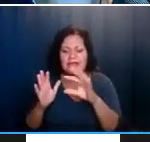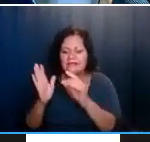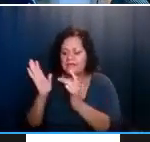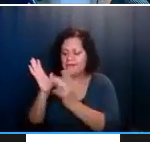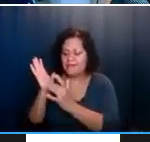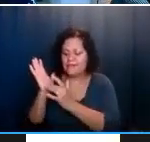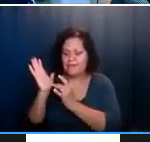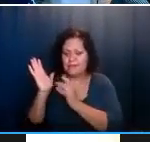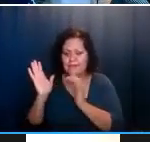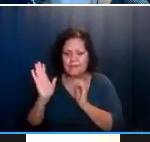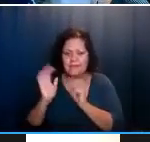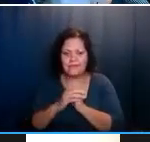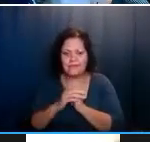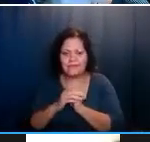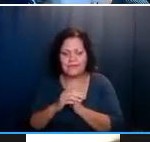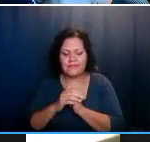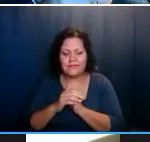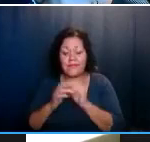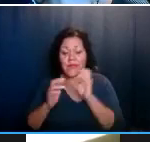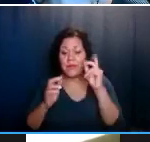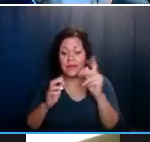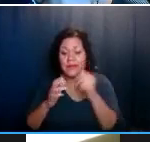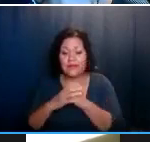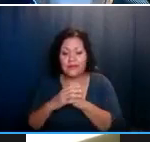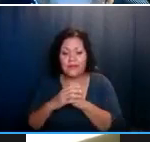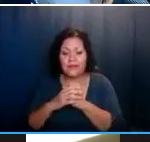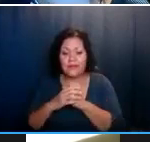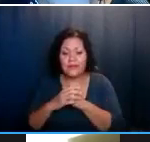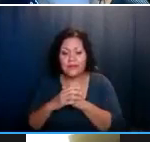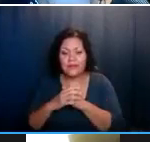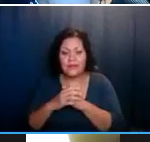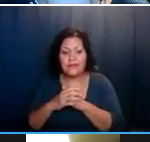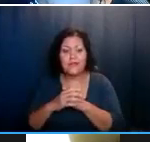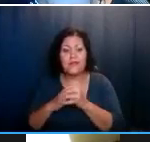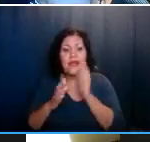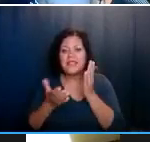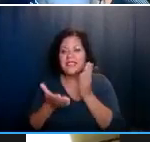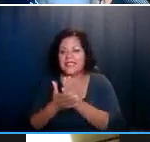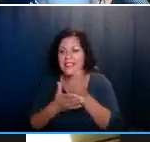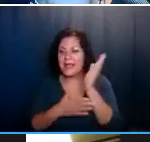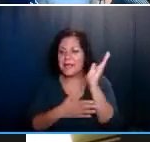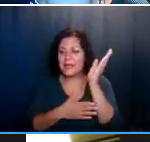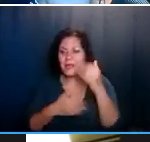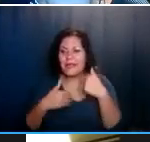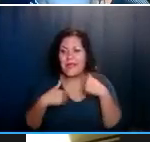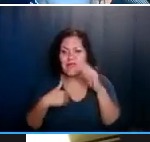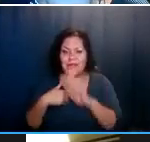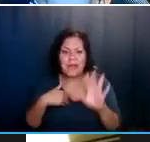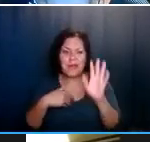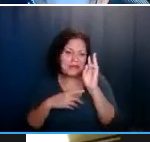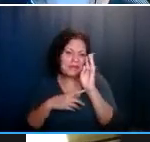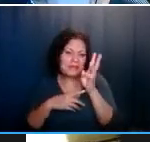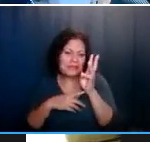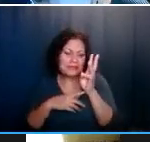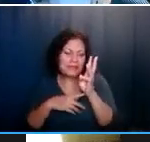Okay, so on that note, I'm going to stop talking. We have about 6